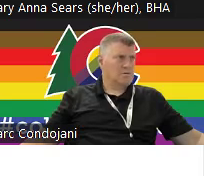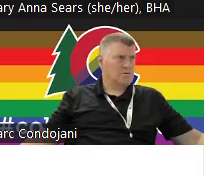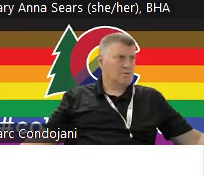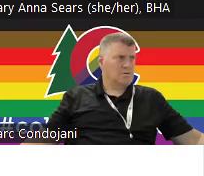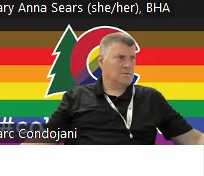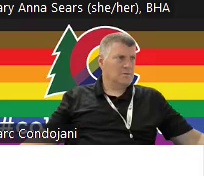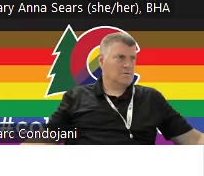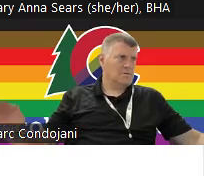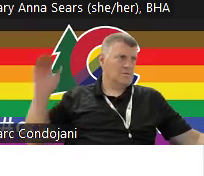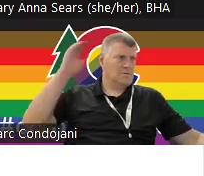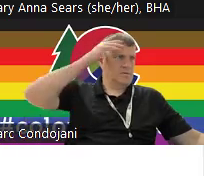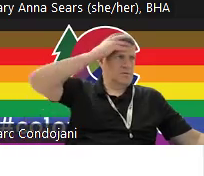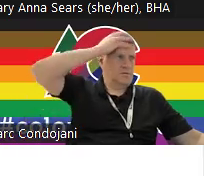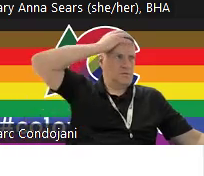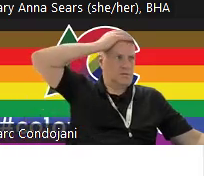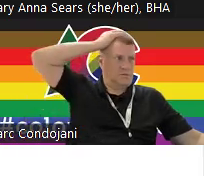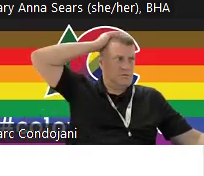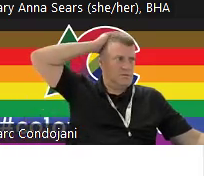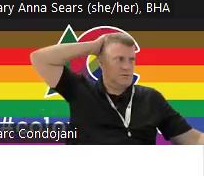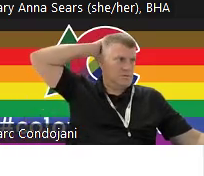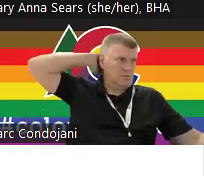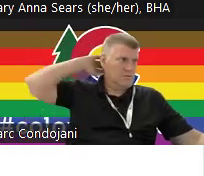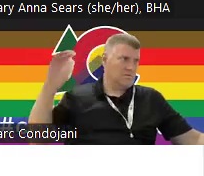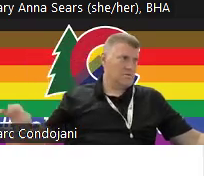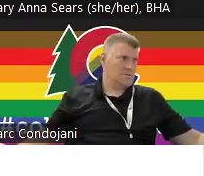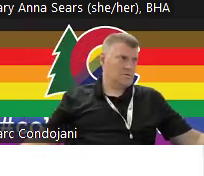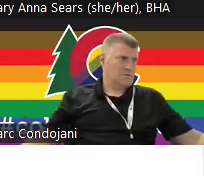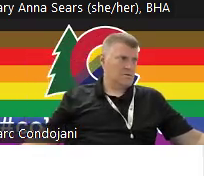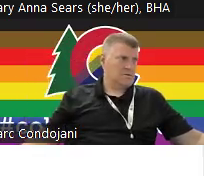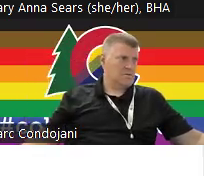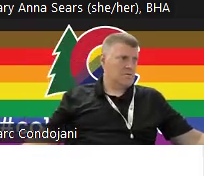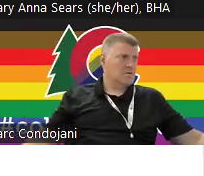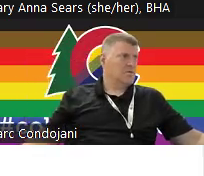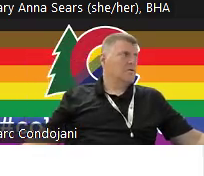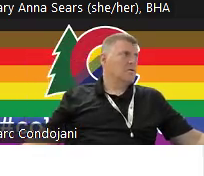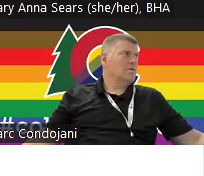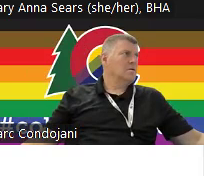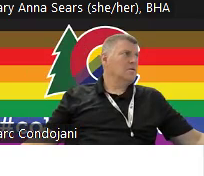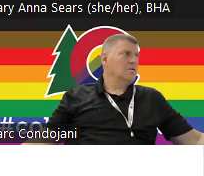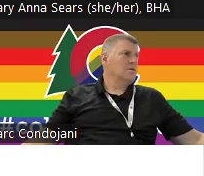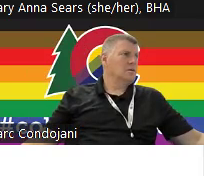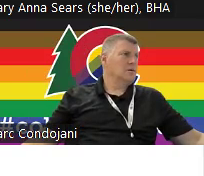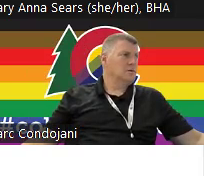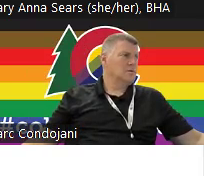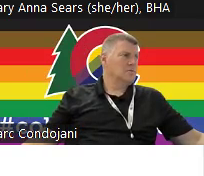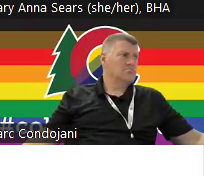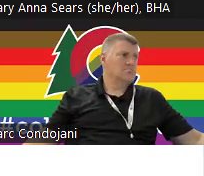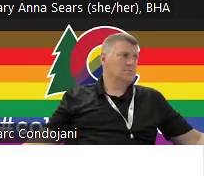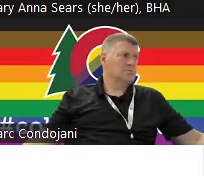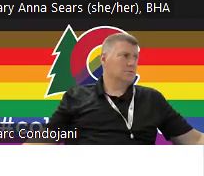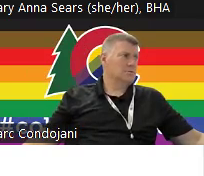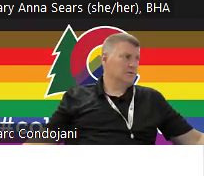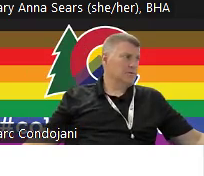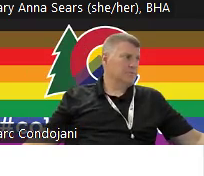we have a very interactive board that loves to schedule more meetings. So we always hold public comment, and we really welcome community feedback